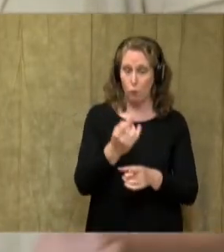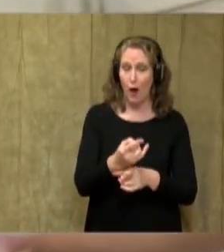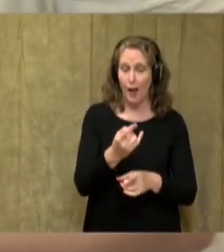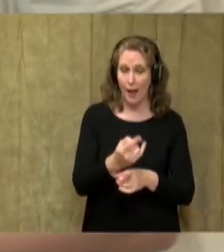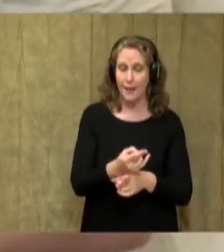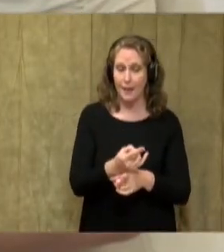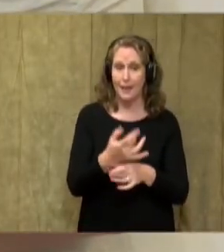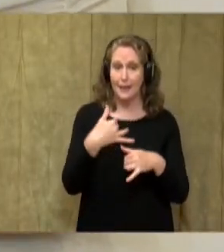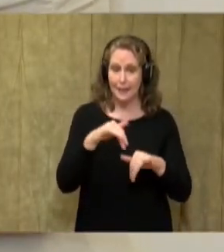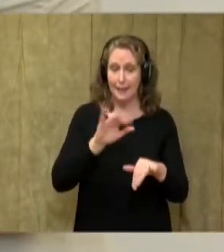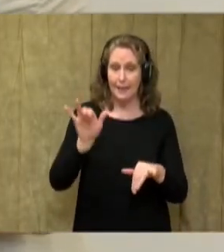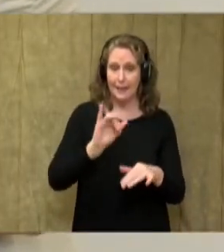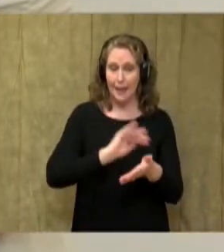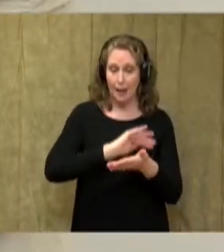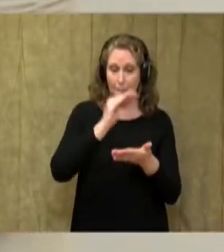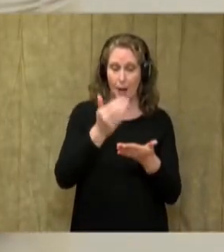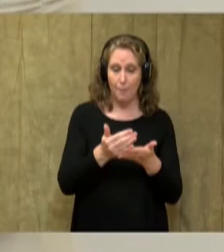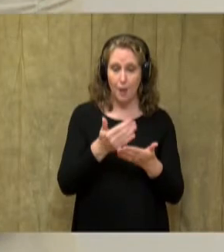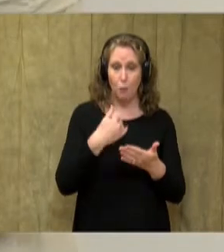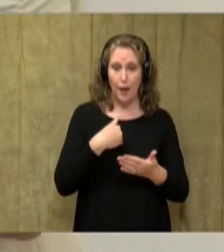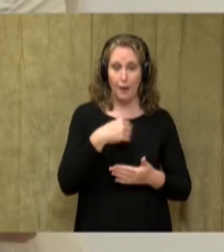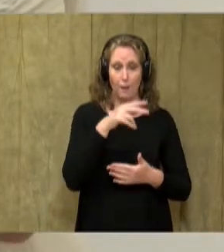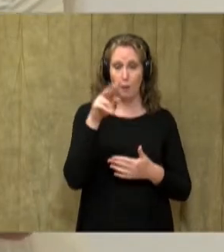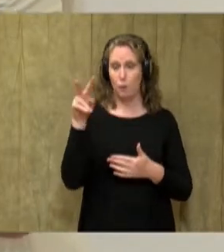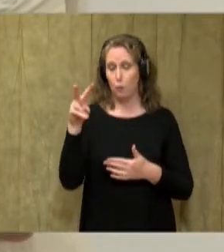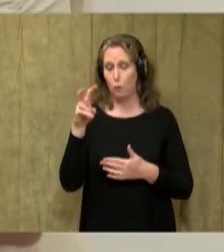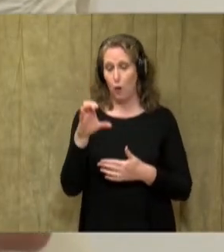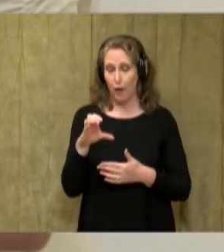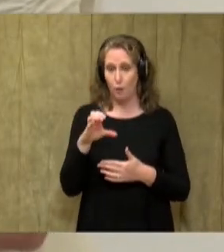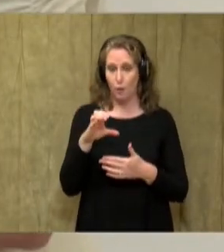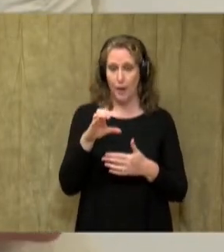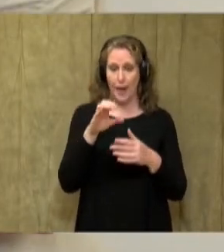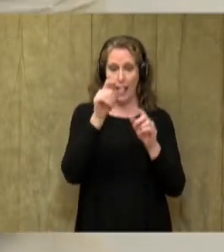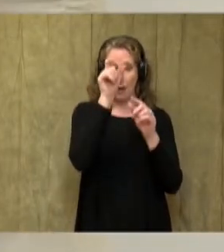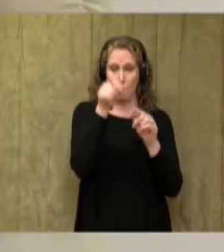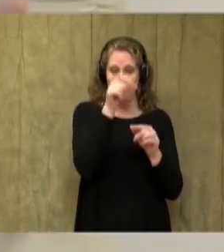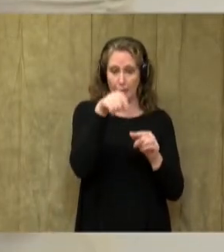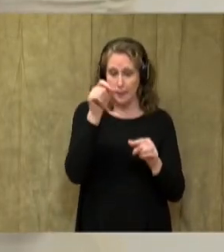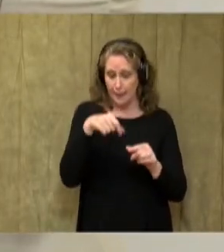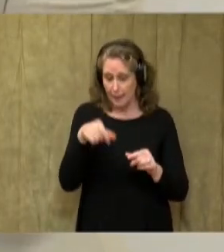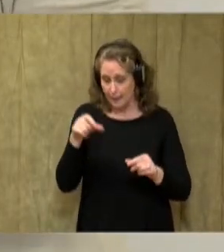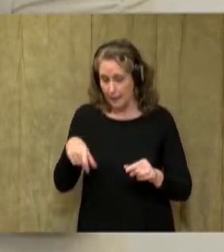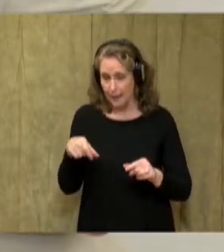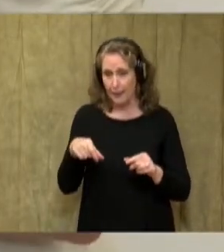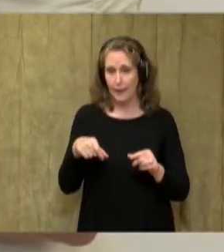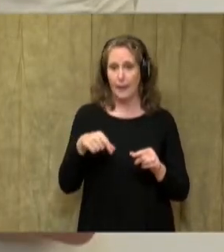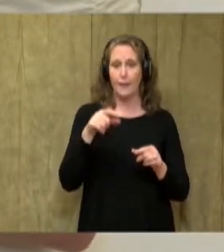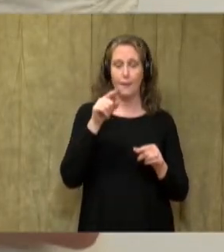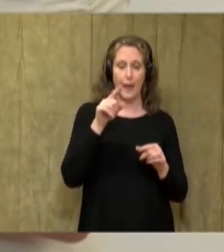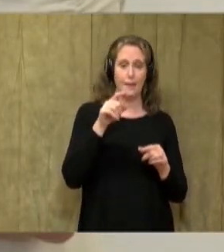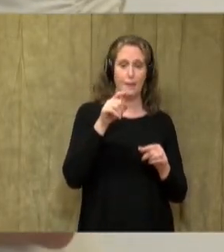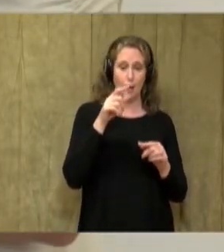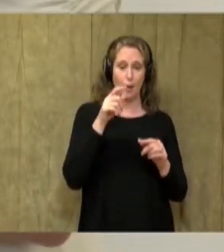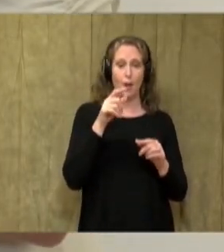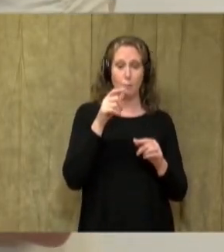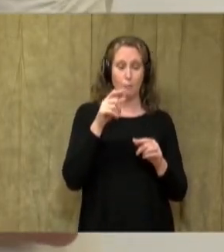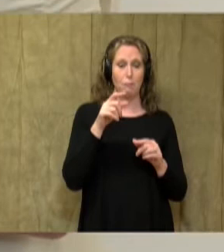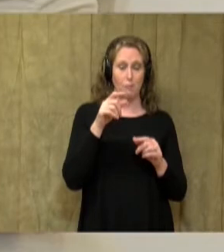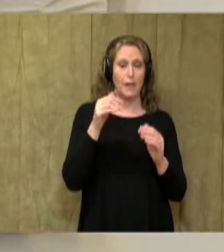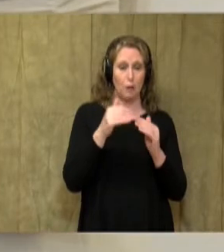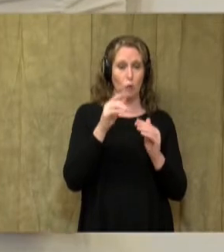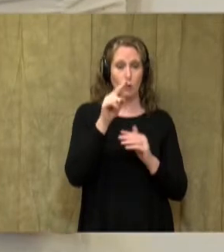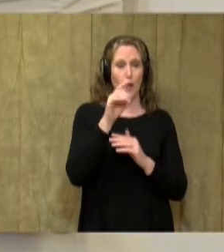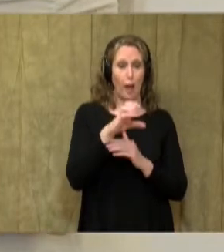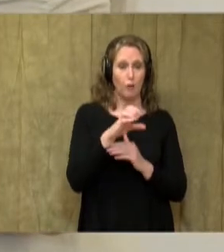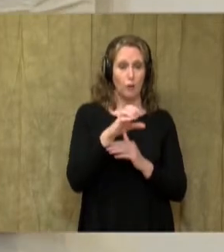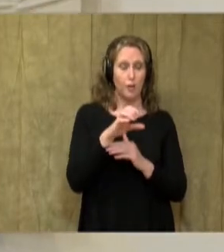Yes, it's still the same amount. We have 200, and then if we count all of these tens together, that's another 100, so that would be our 300,